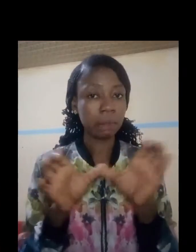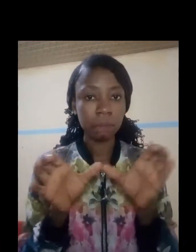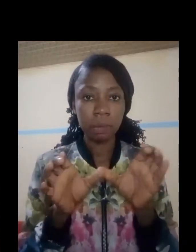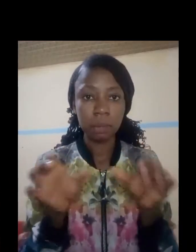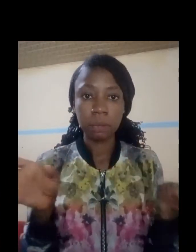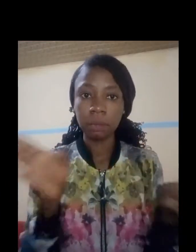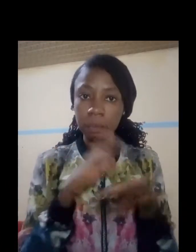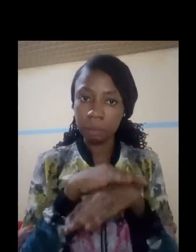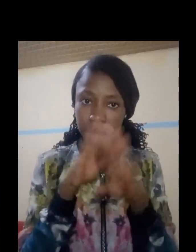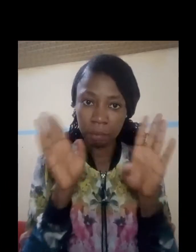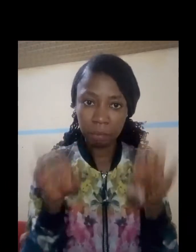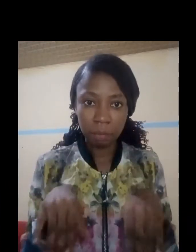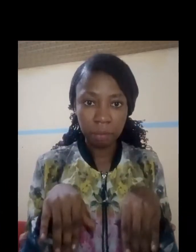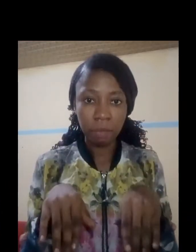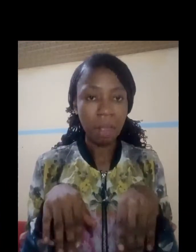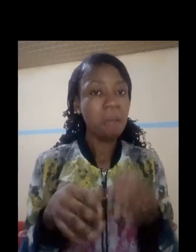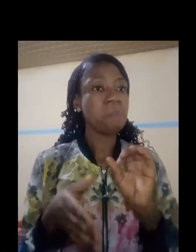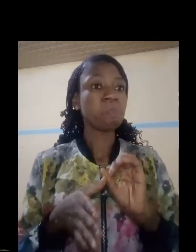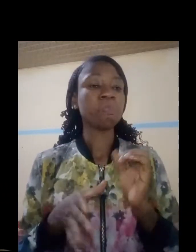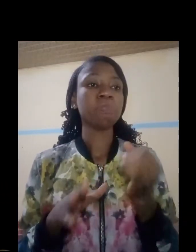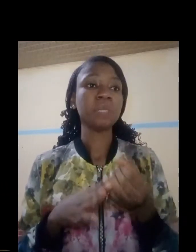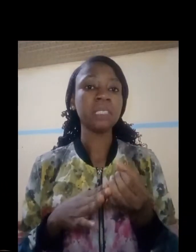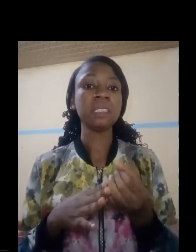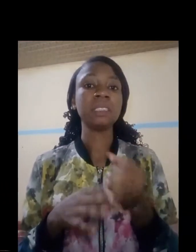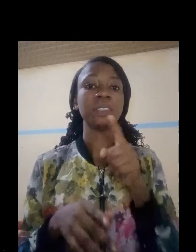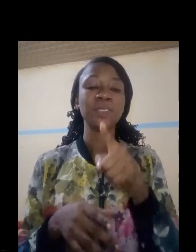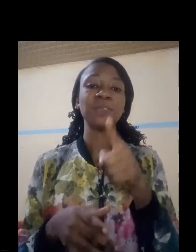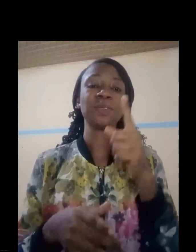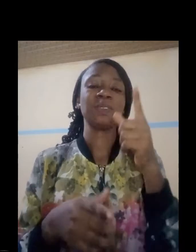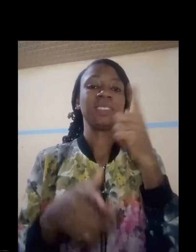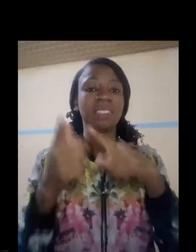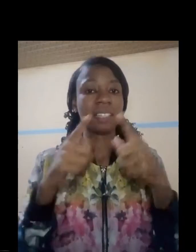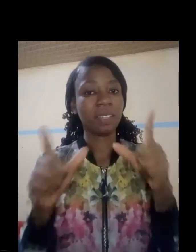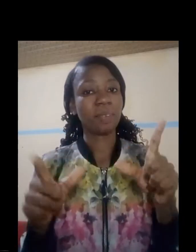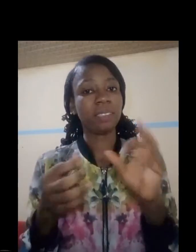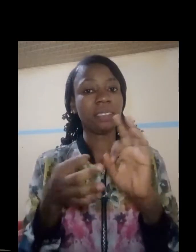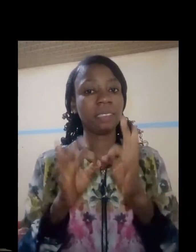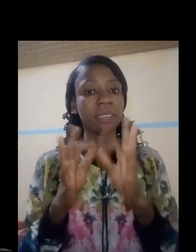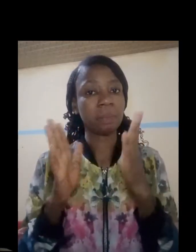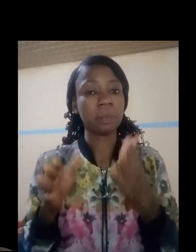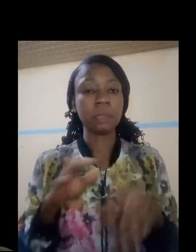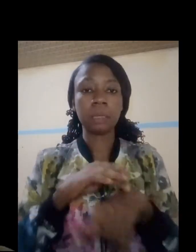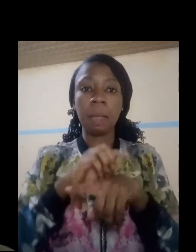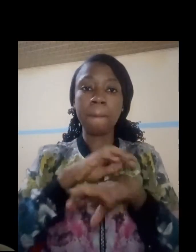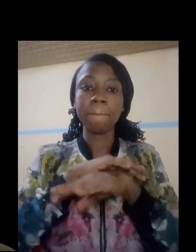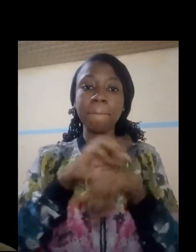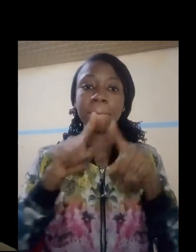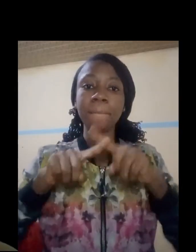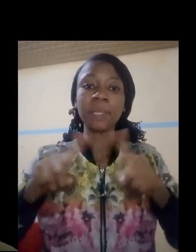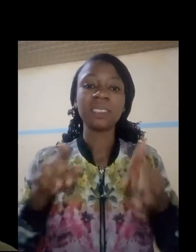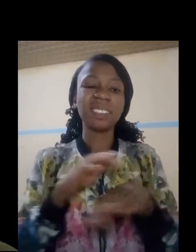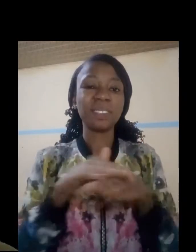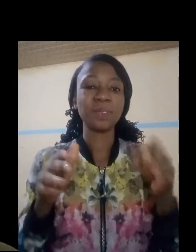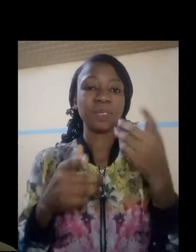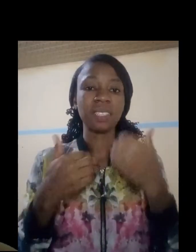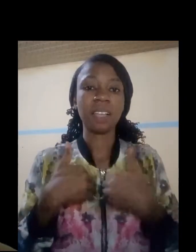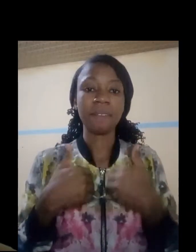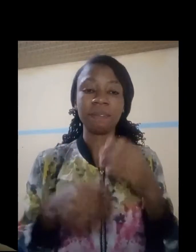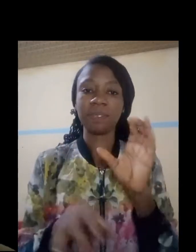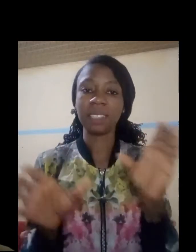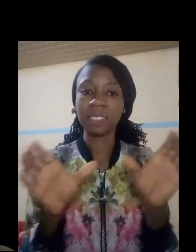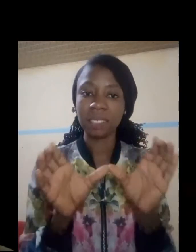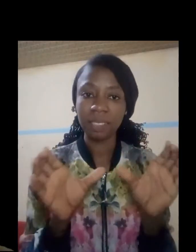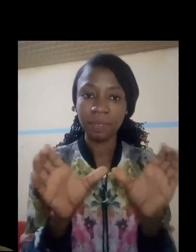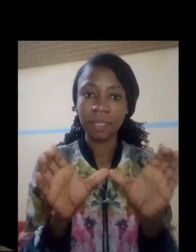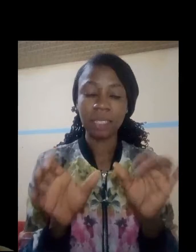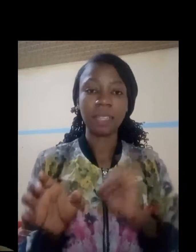You are a sign language interpreter. You are not certified. And I want to say this